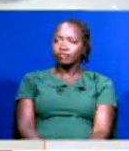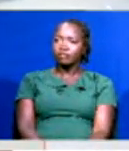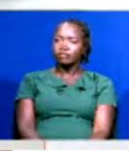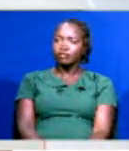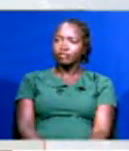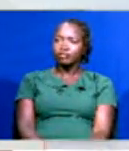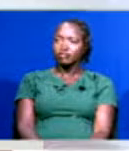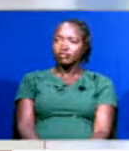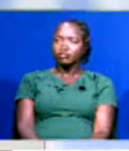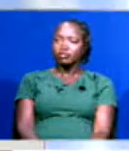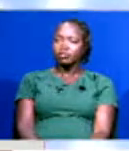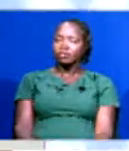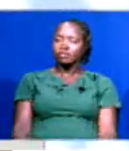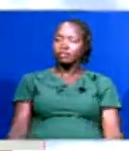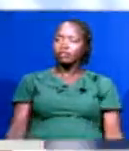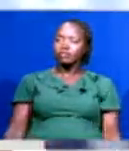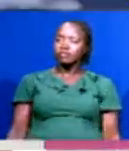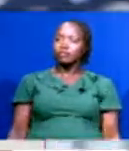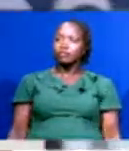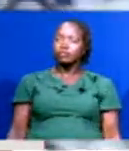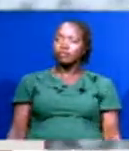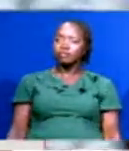much.